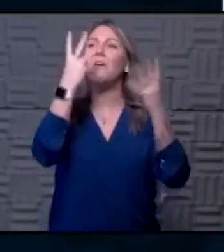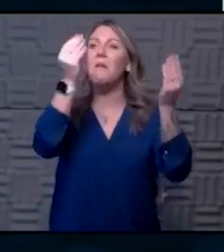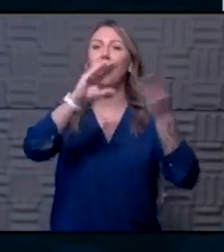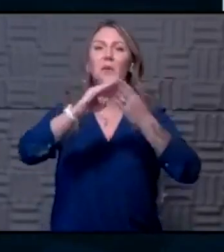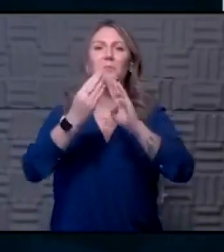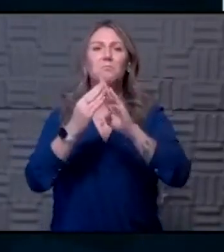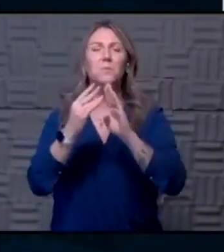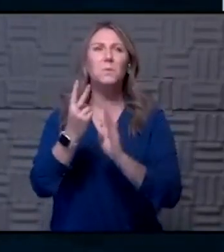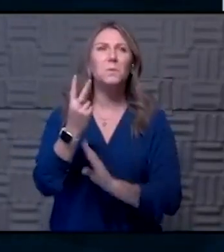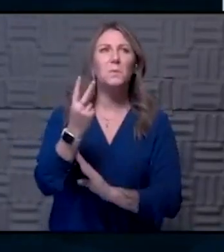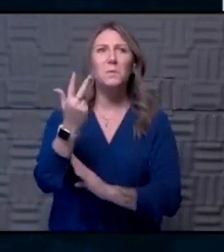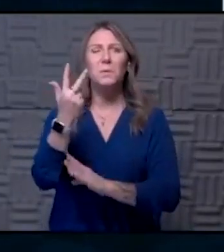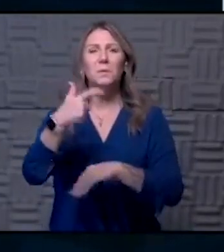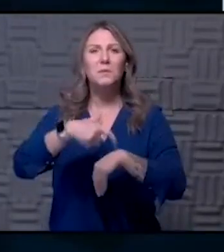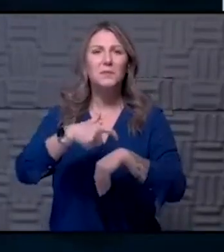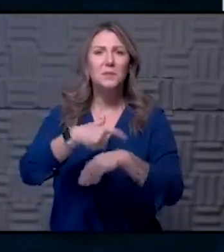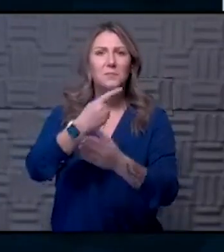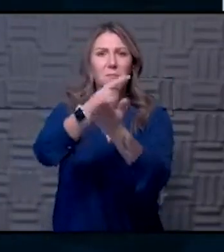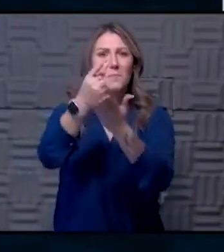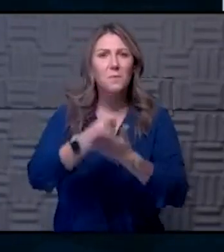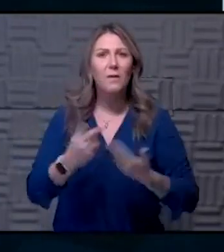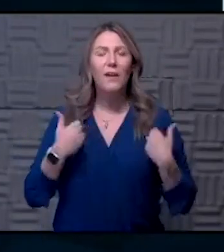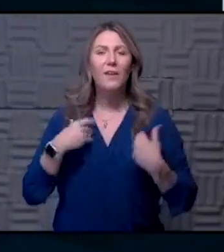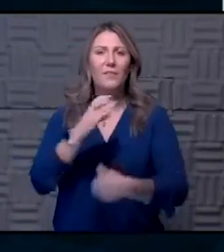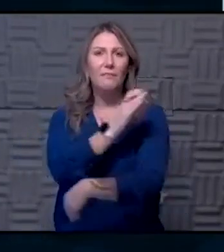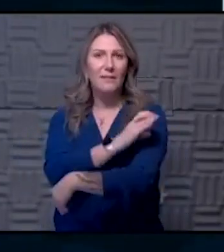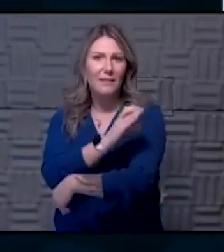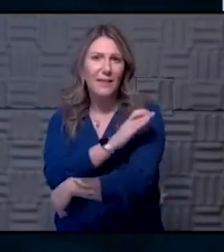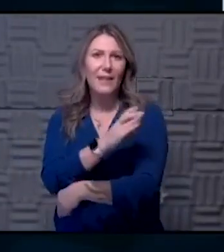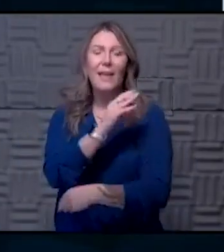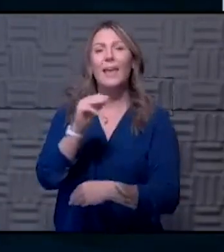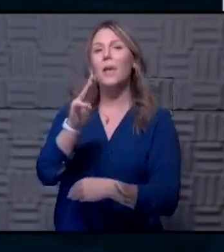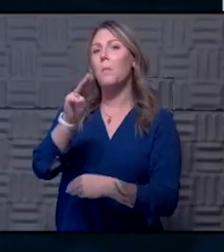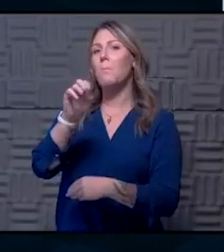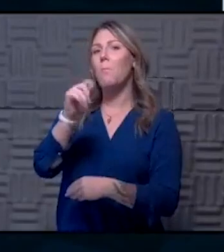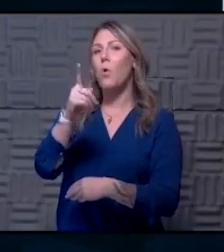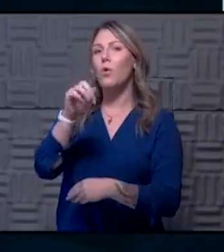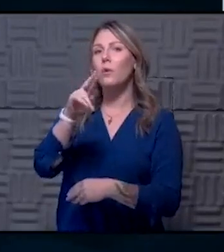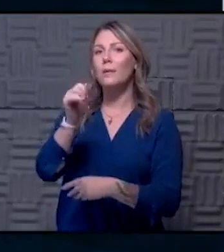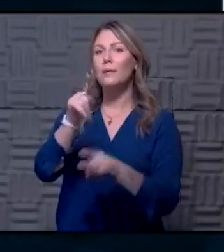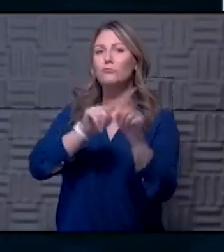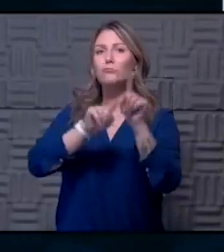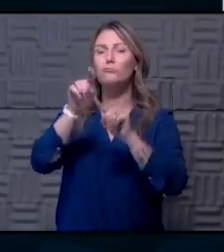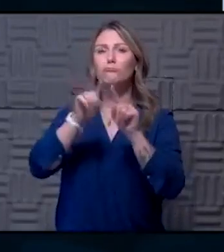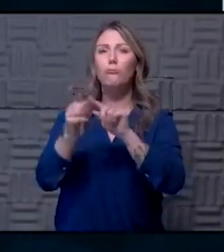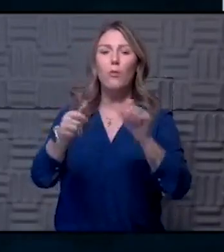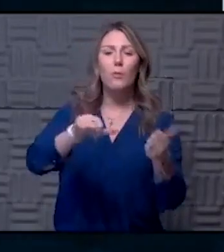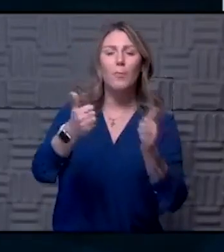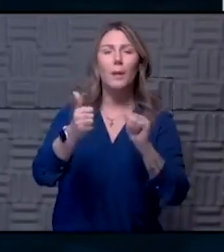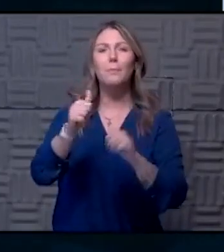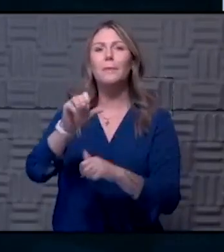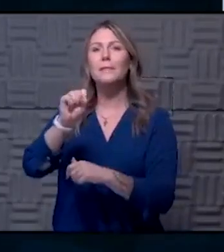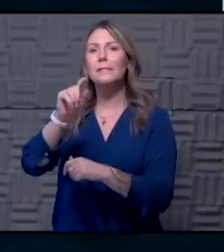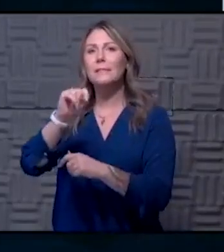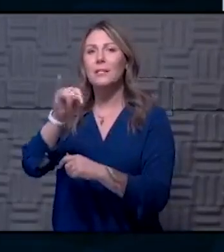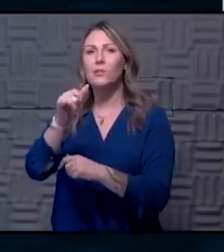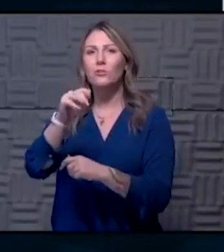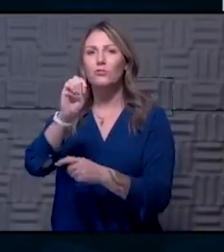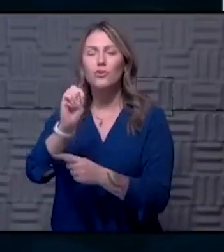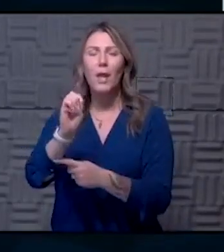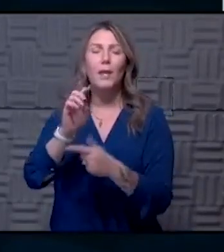times a week, holding clinics, including at Morningstar Baptist, St. James Methodist, the Linwood